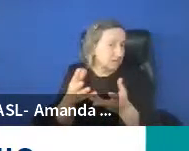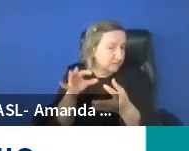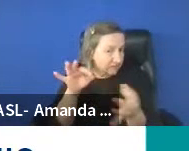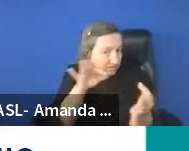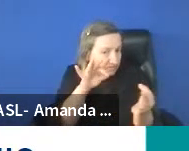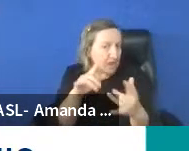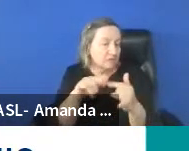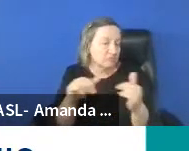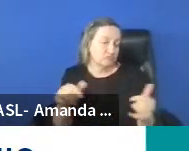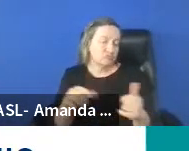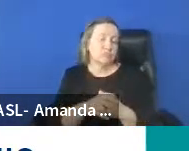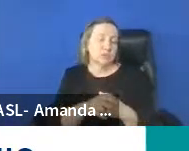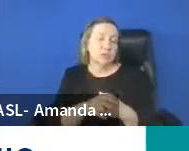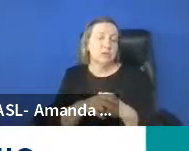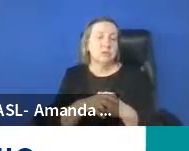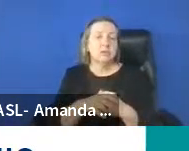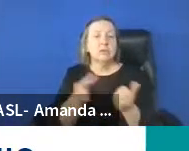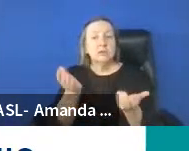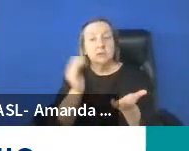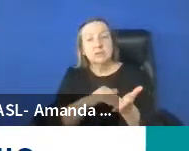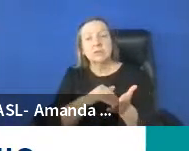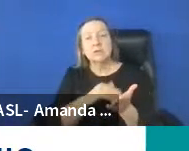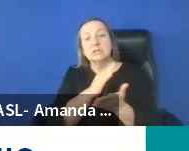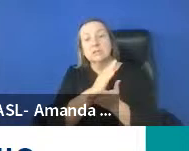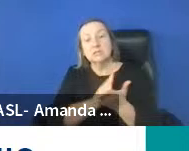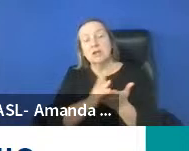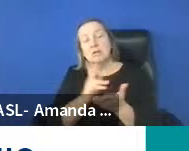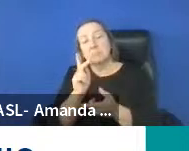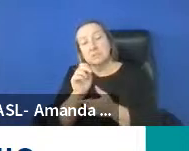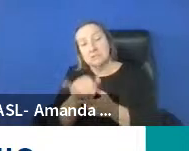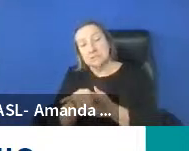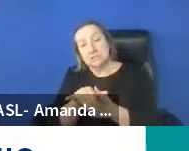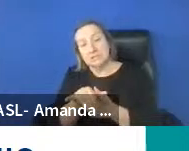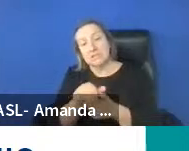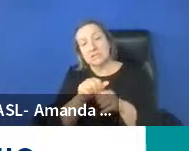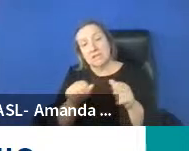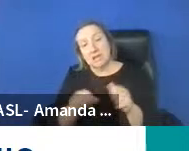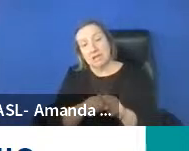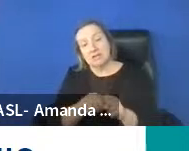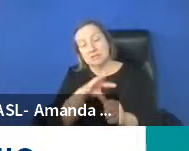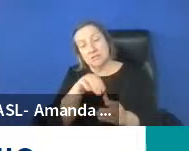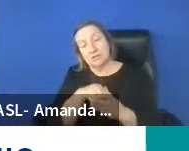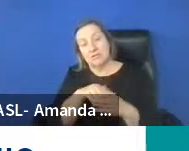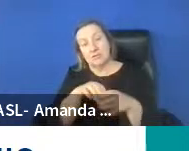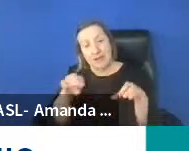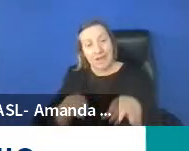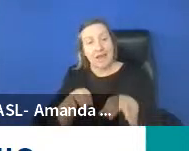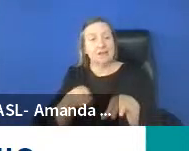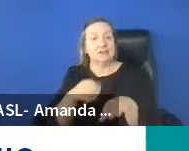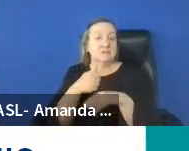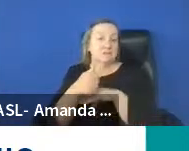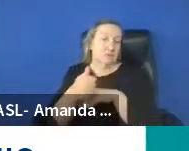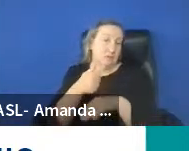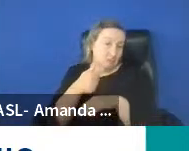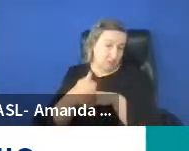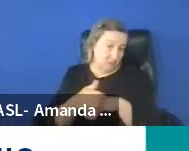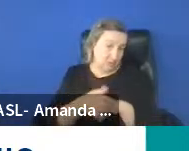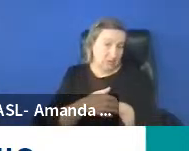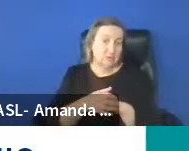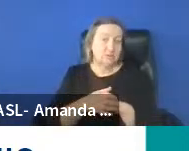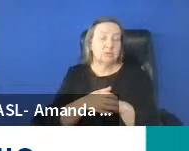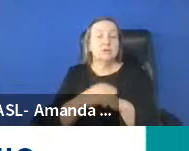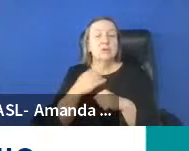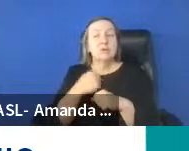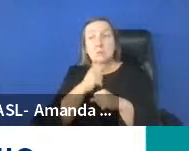on. So once again, some of the key areas included active transportation, making